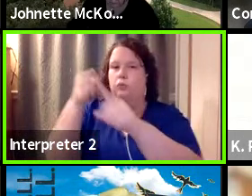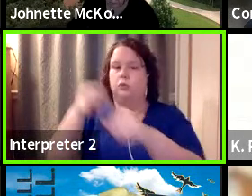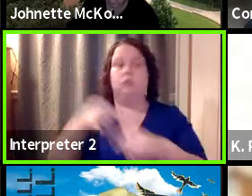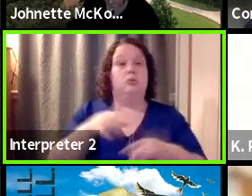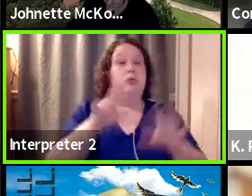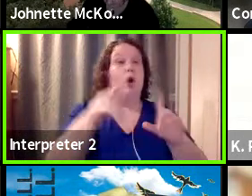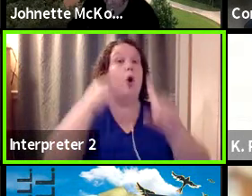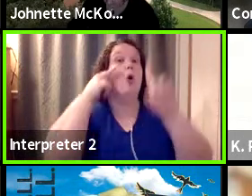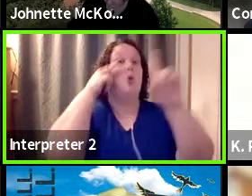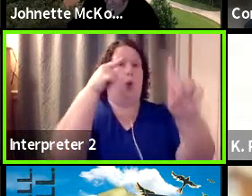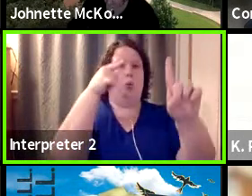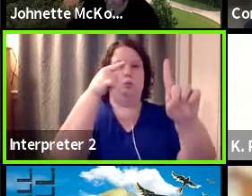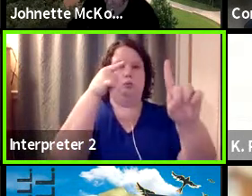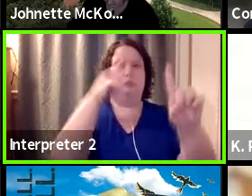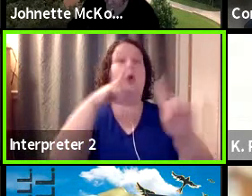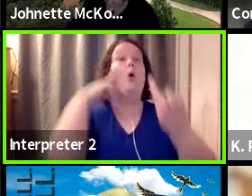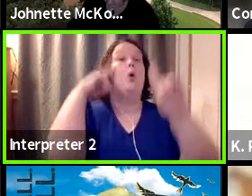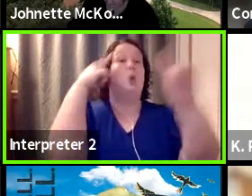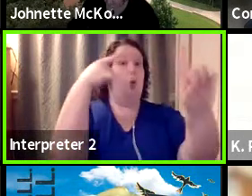with priorities?